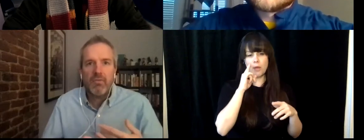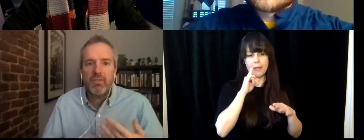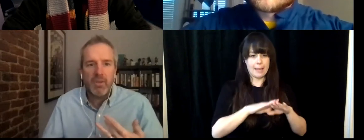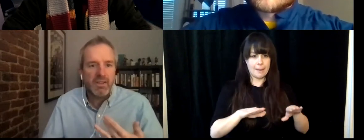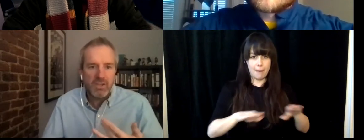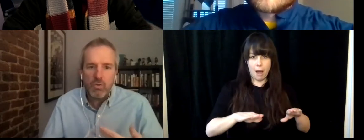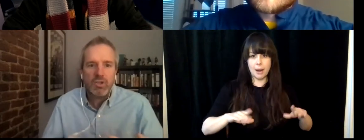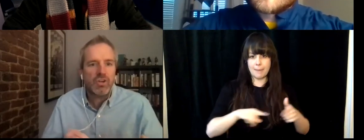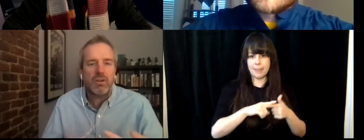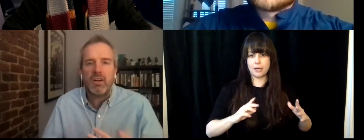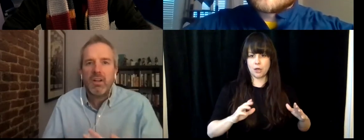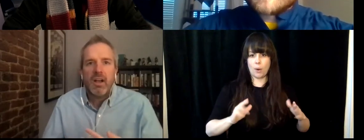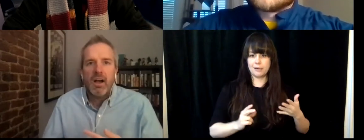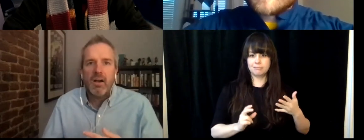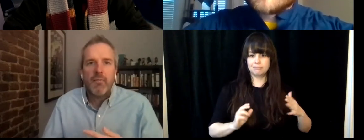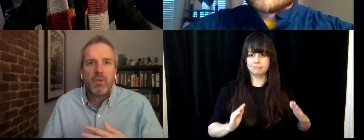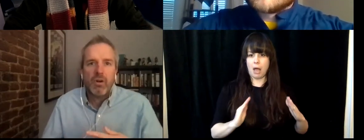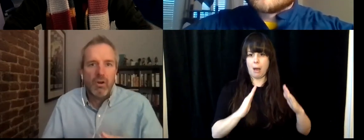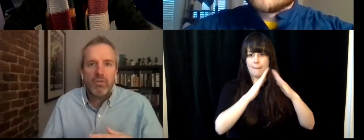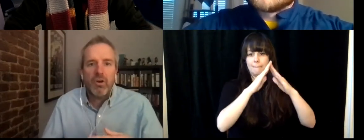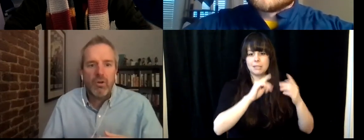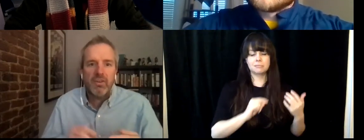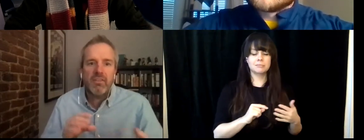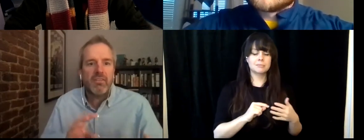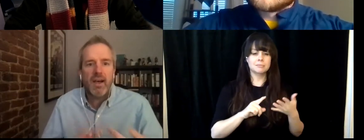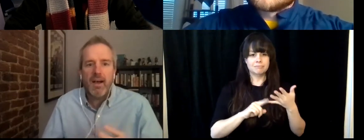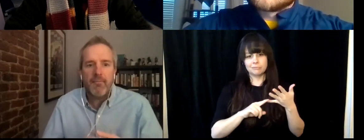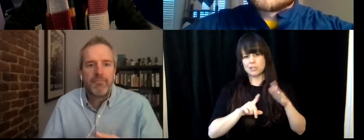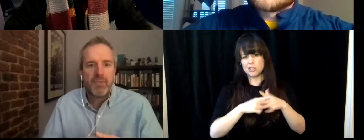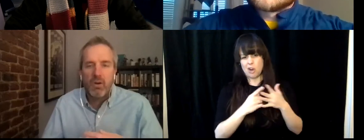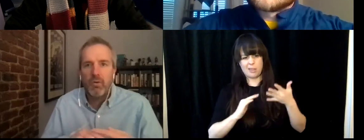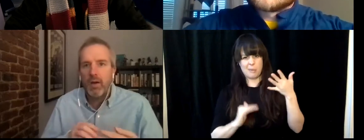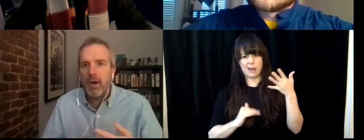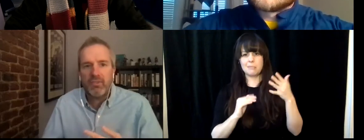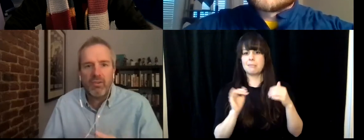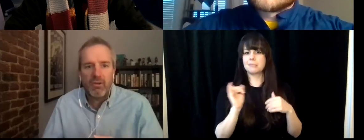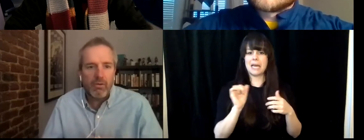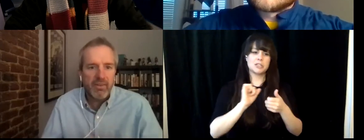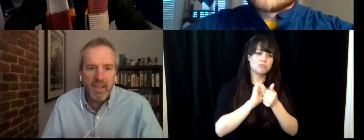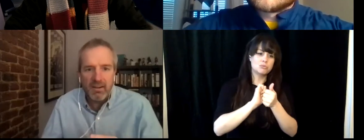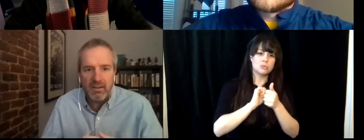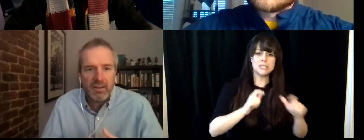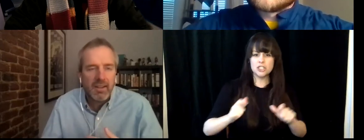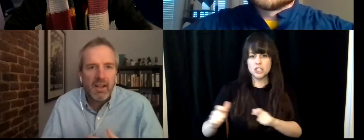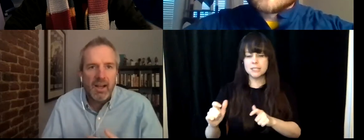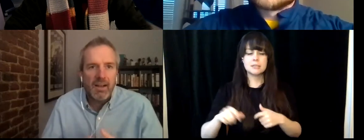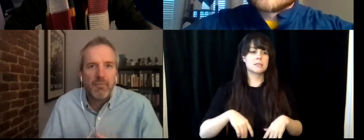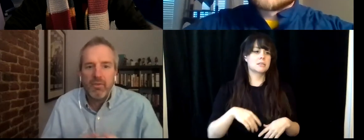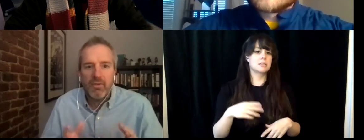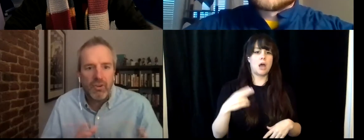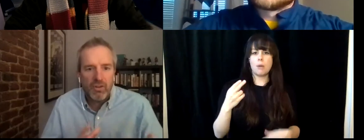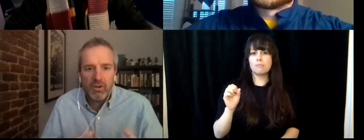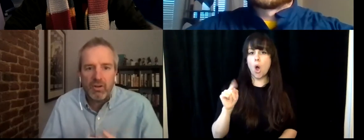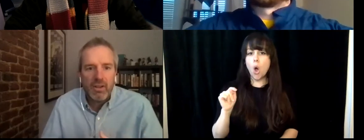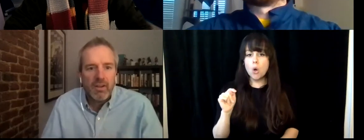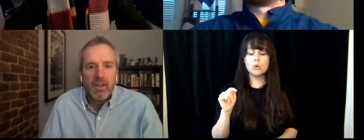starting off with being a dishwasher, or a host or hostess, you know, a busser or a resetter, you